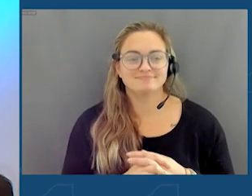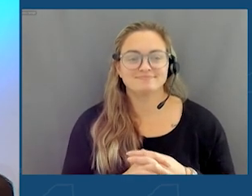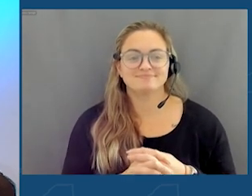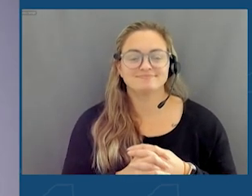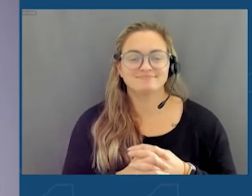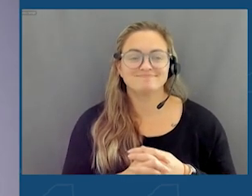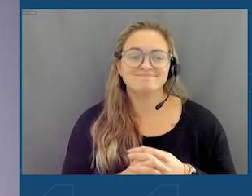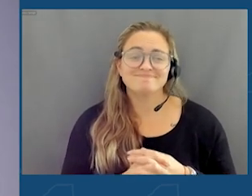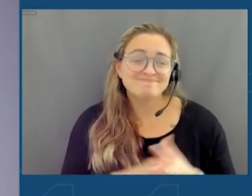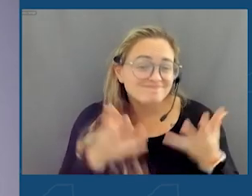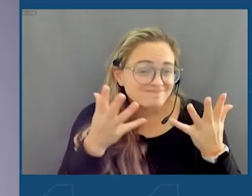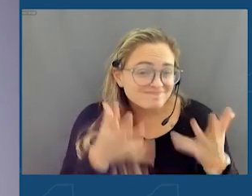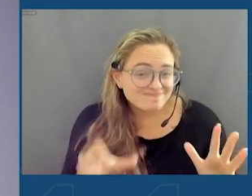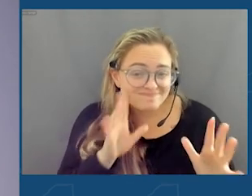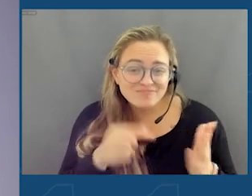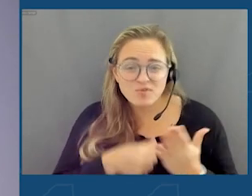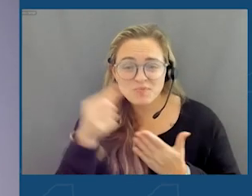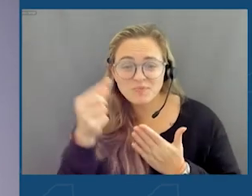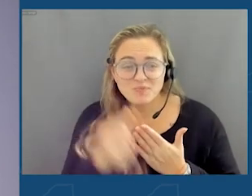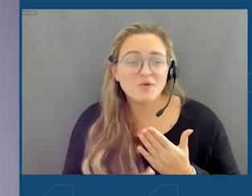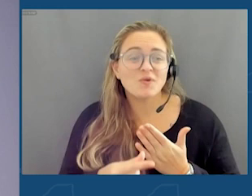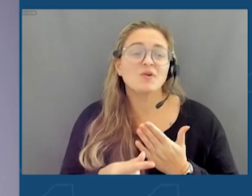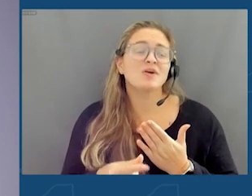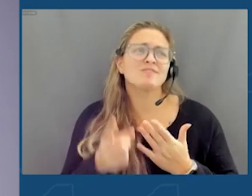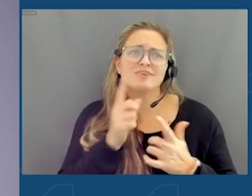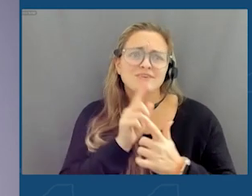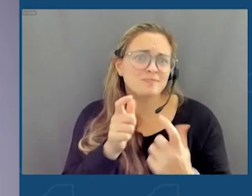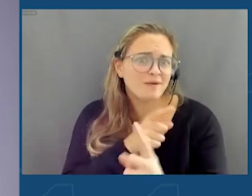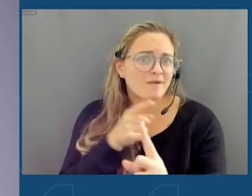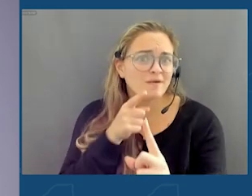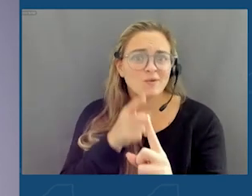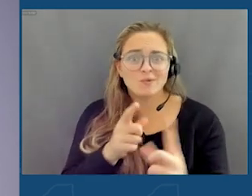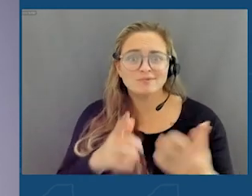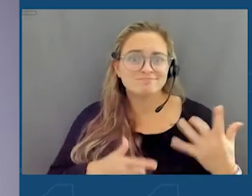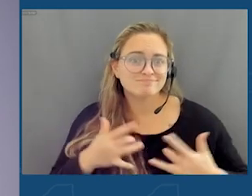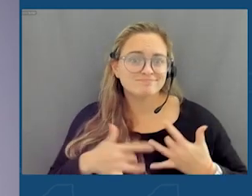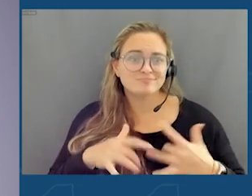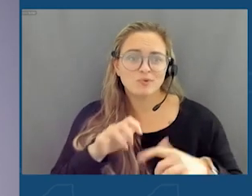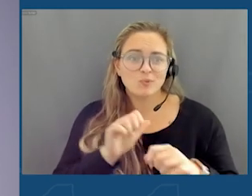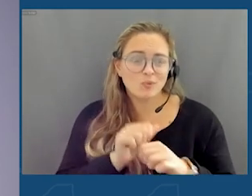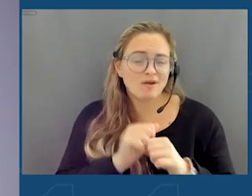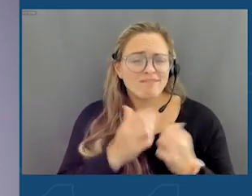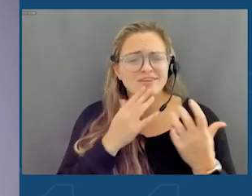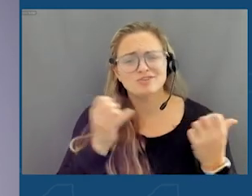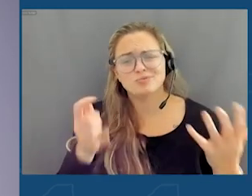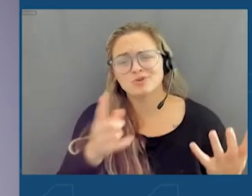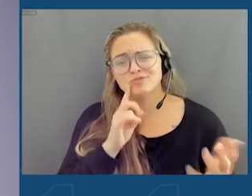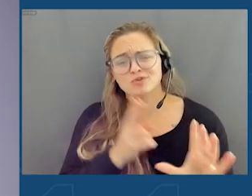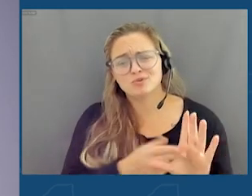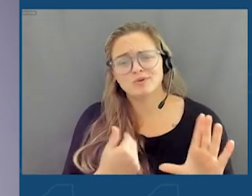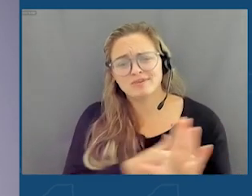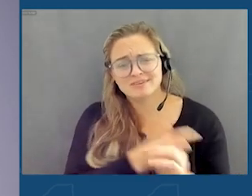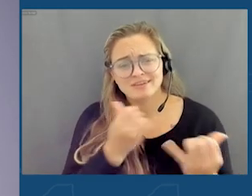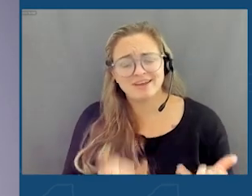So that's a wrap on our program. We've set a really big goal. We're excited to get to work. Thank you so much for being with us today. And we're going to do a